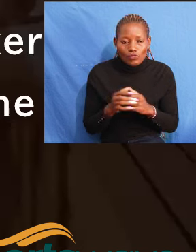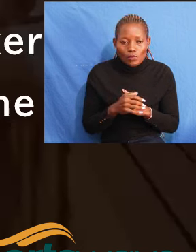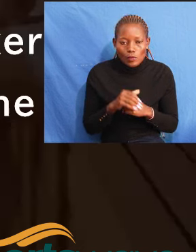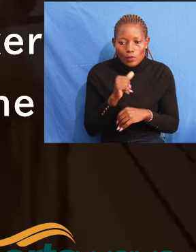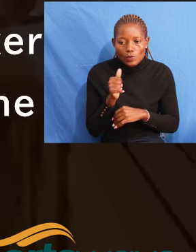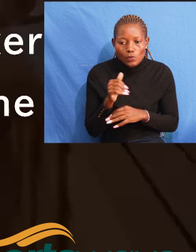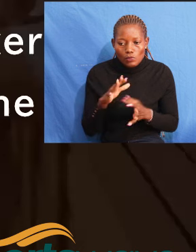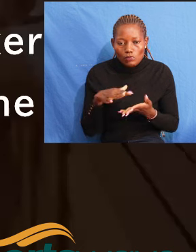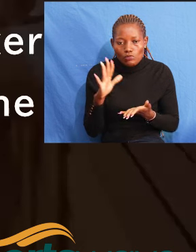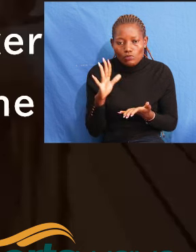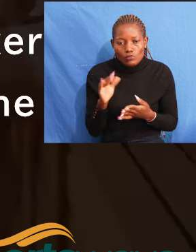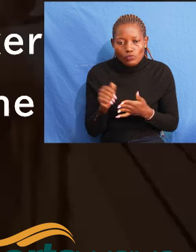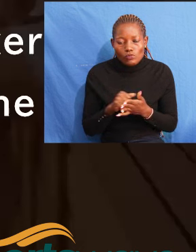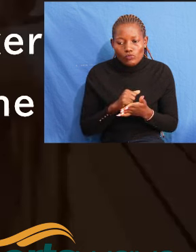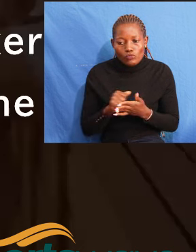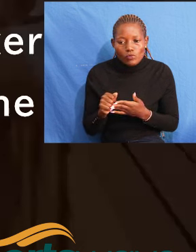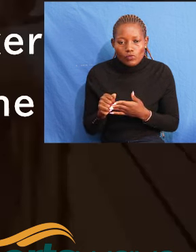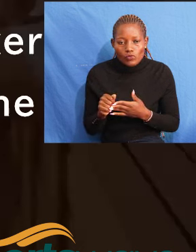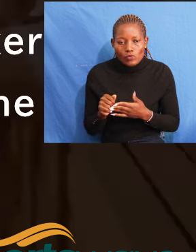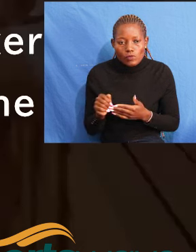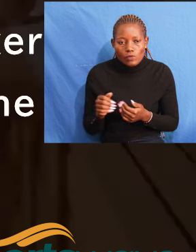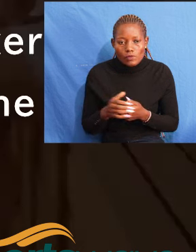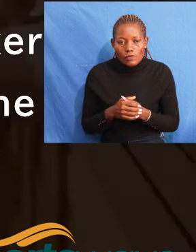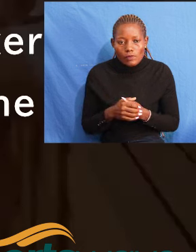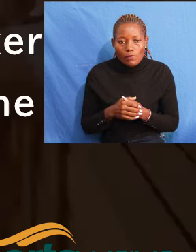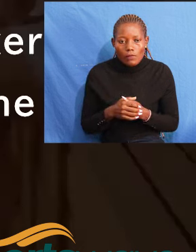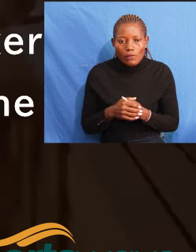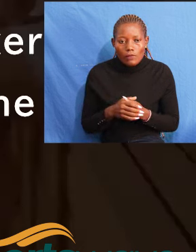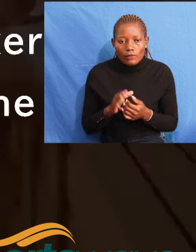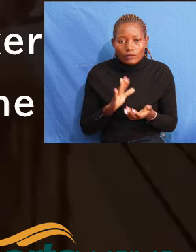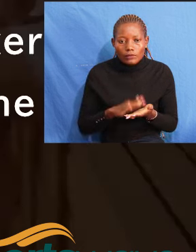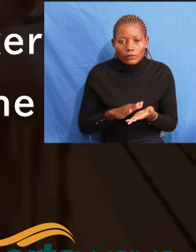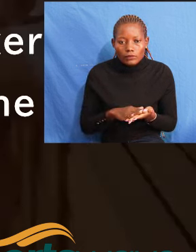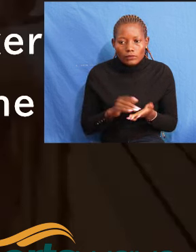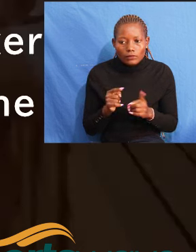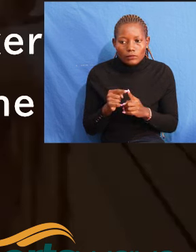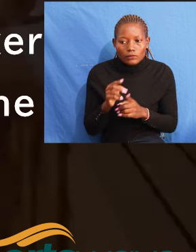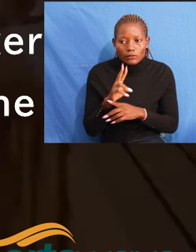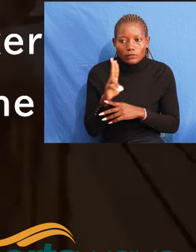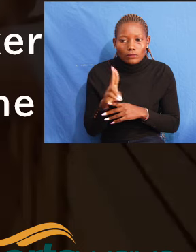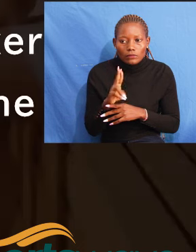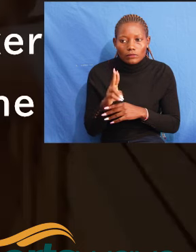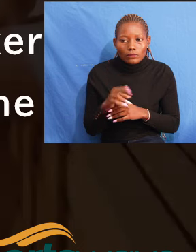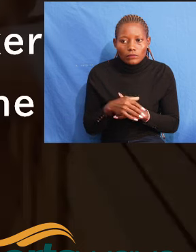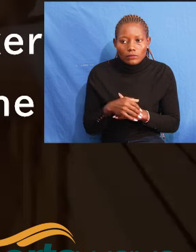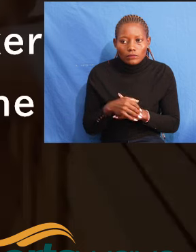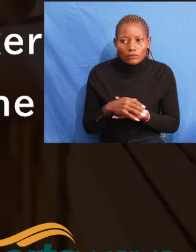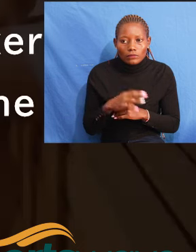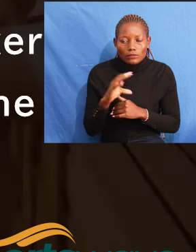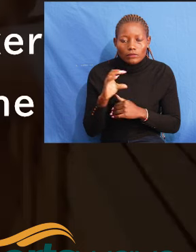much muscle damage or soreness, it's recommended to use the contrast bath.